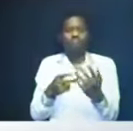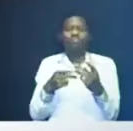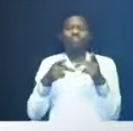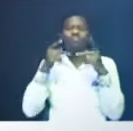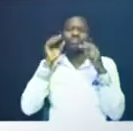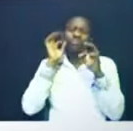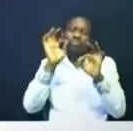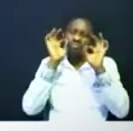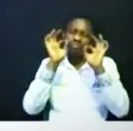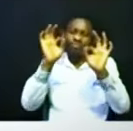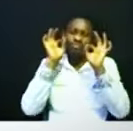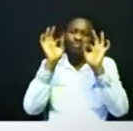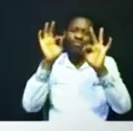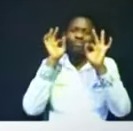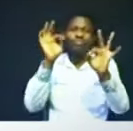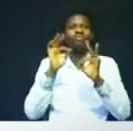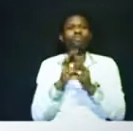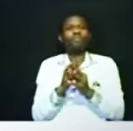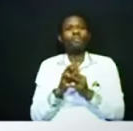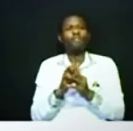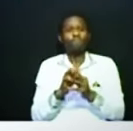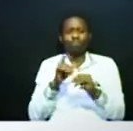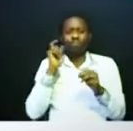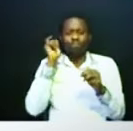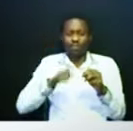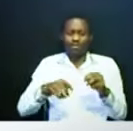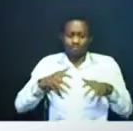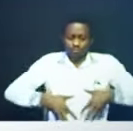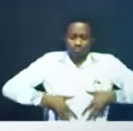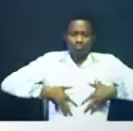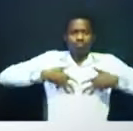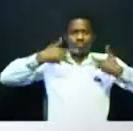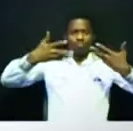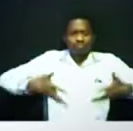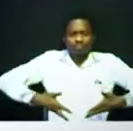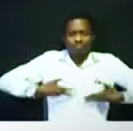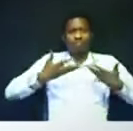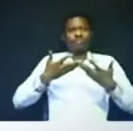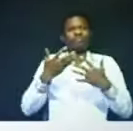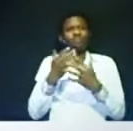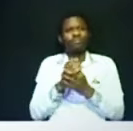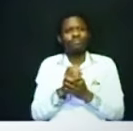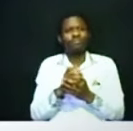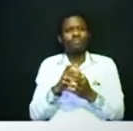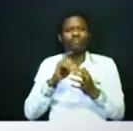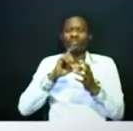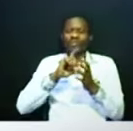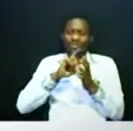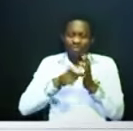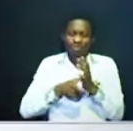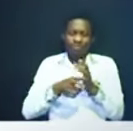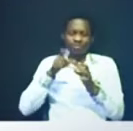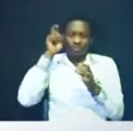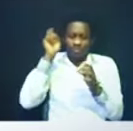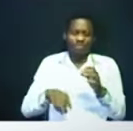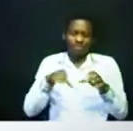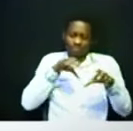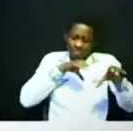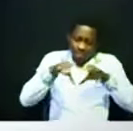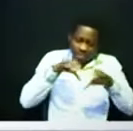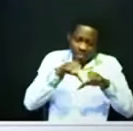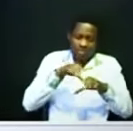it. We need to confess it. And above all, we need to act upon it.